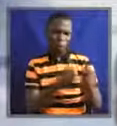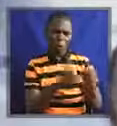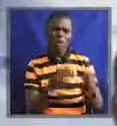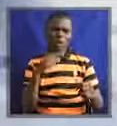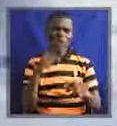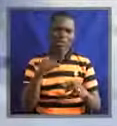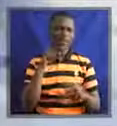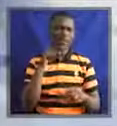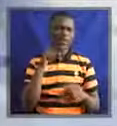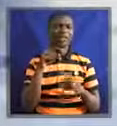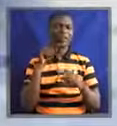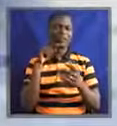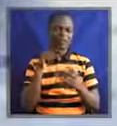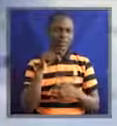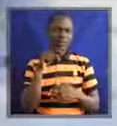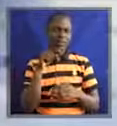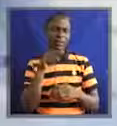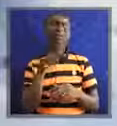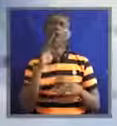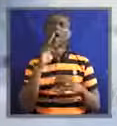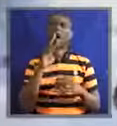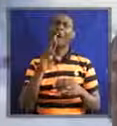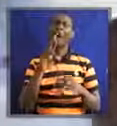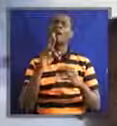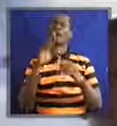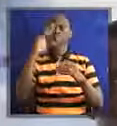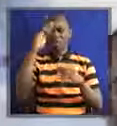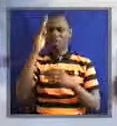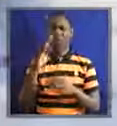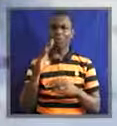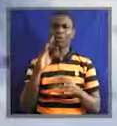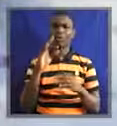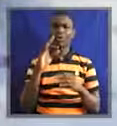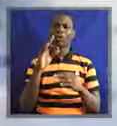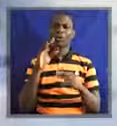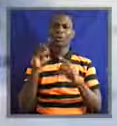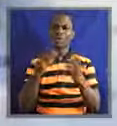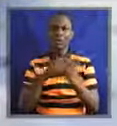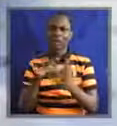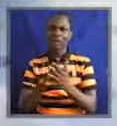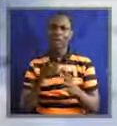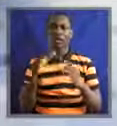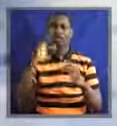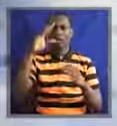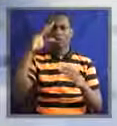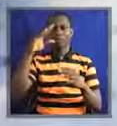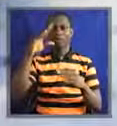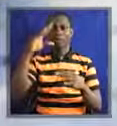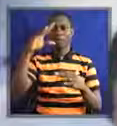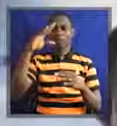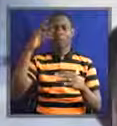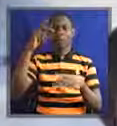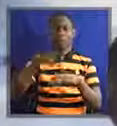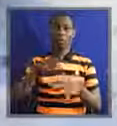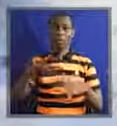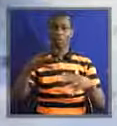oka se we enim ni nyankopon krofo a omo yese omo yese omo yese no paul ebufuye now dane nani eka kire ababa wa no